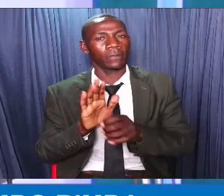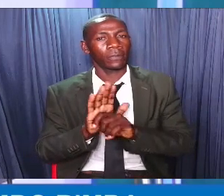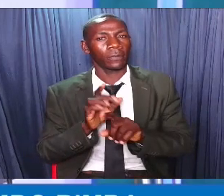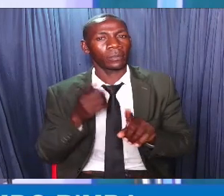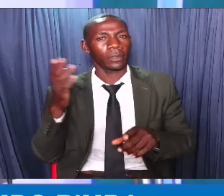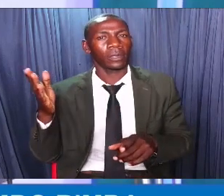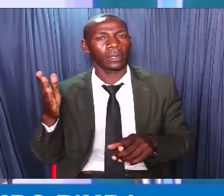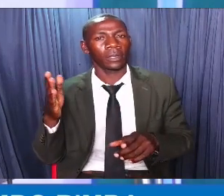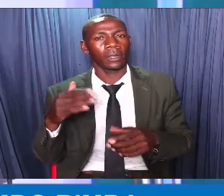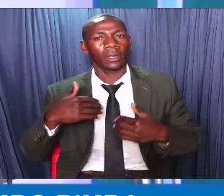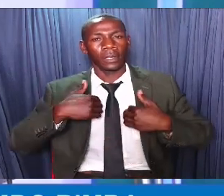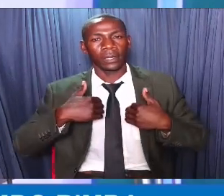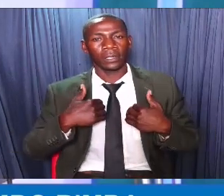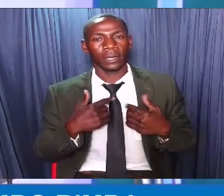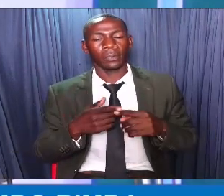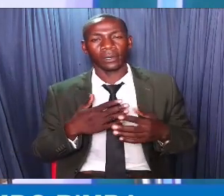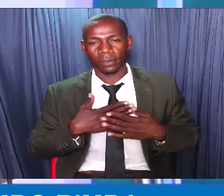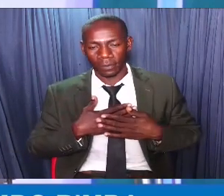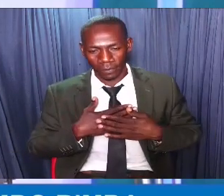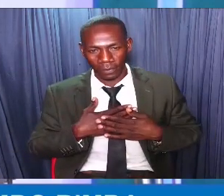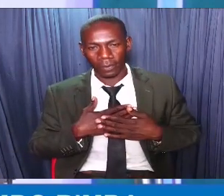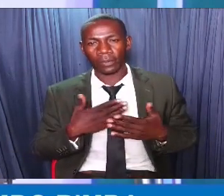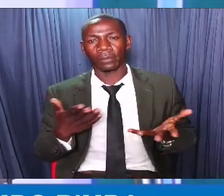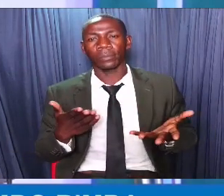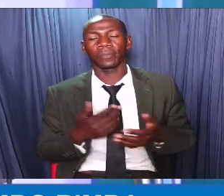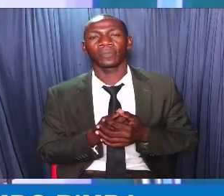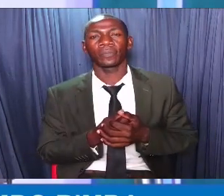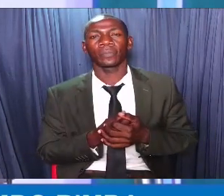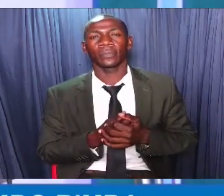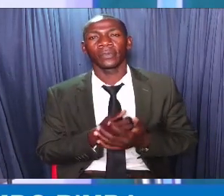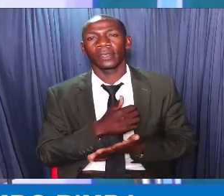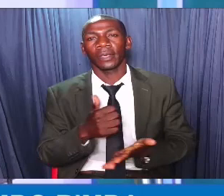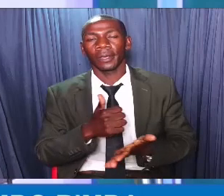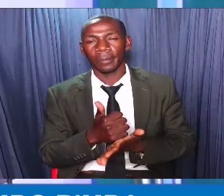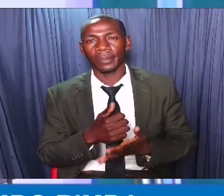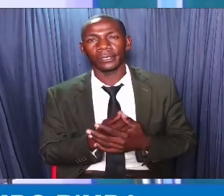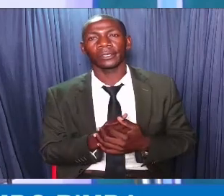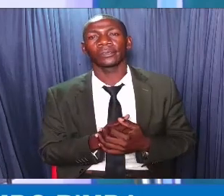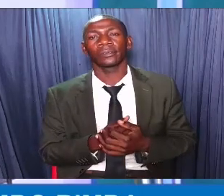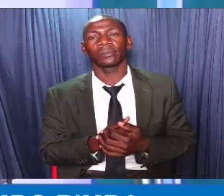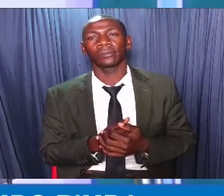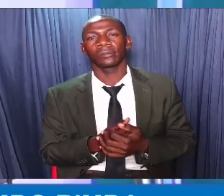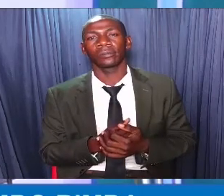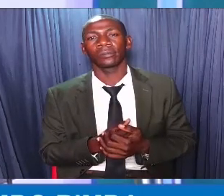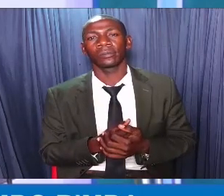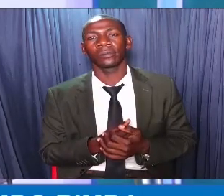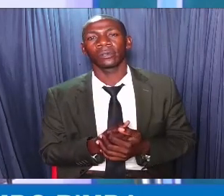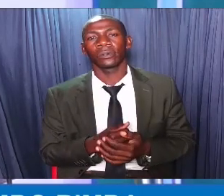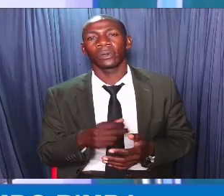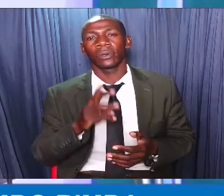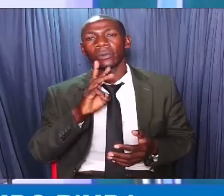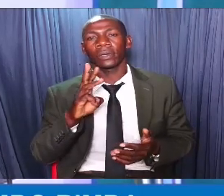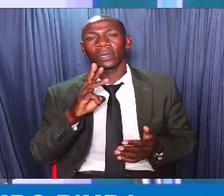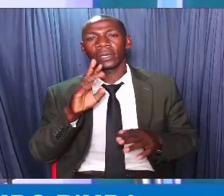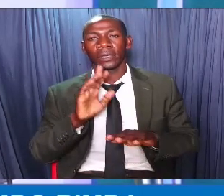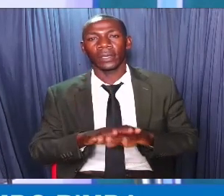greetings. Amechoka lakini tunamsihi. She is tired but we beseech her. Amen. Amen. Tunashukuru kwa safari